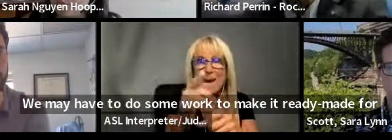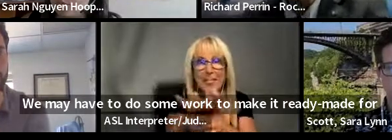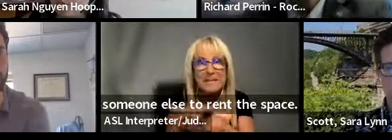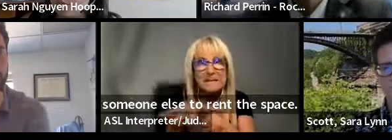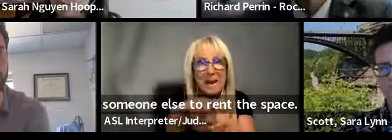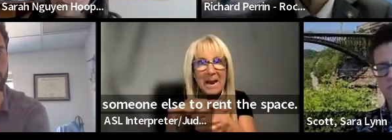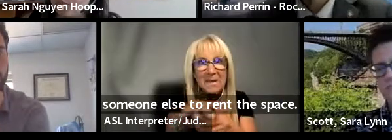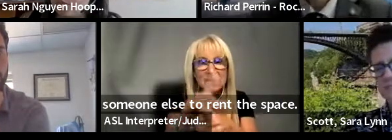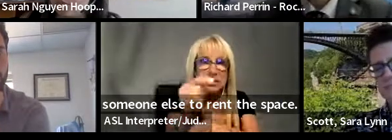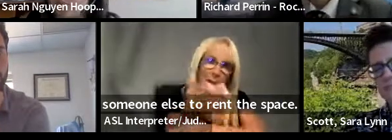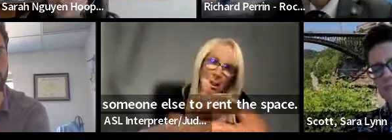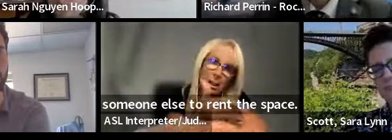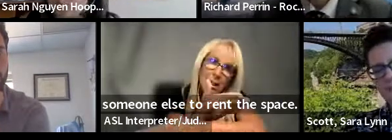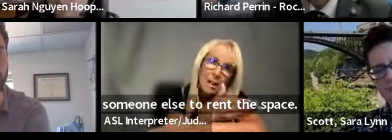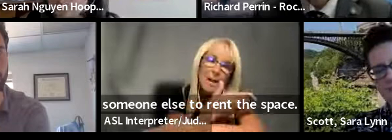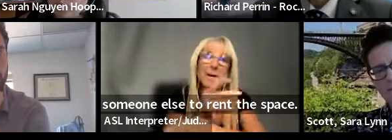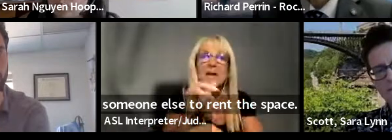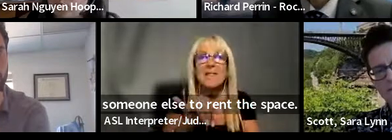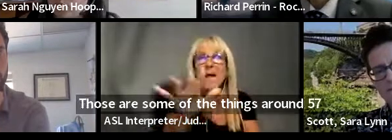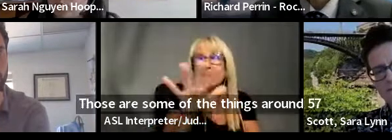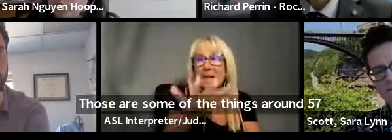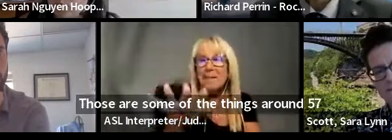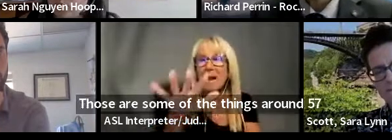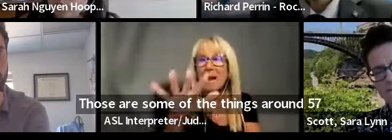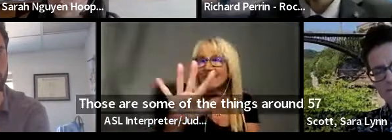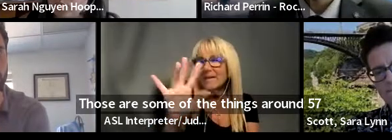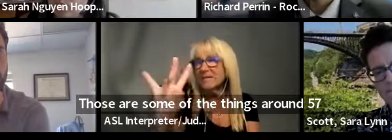Those are some of the things around 57.